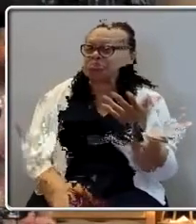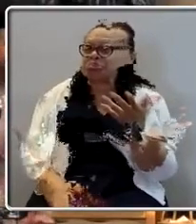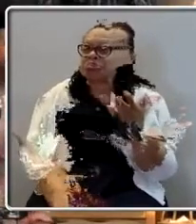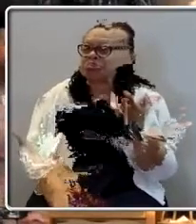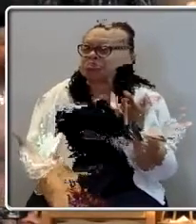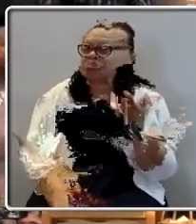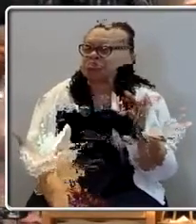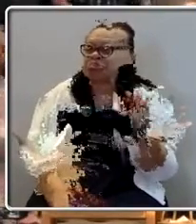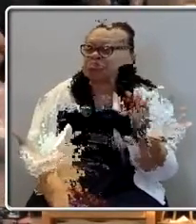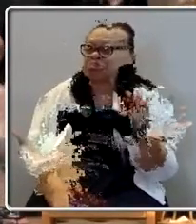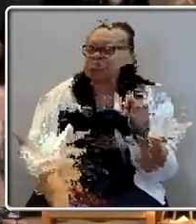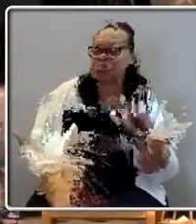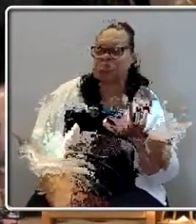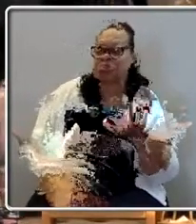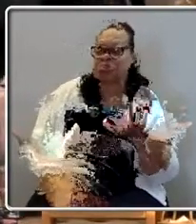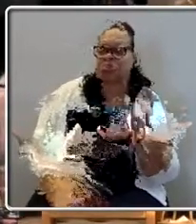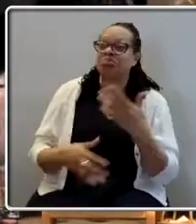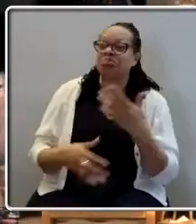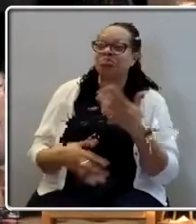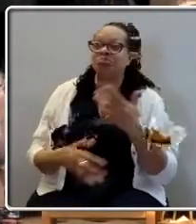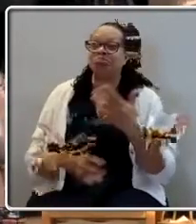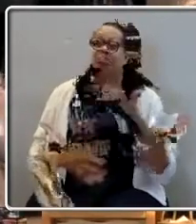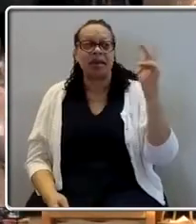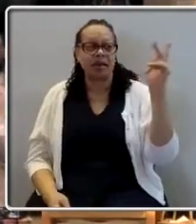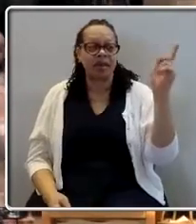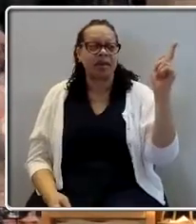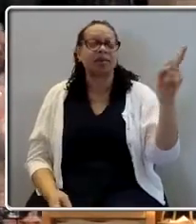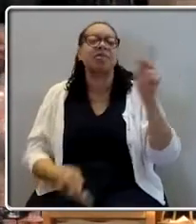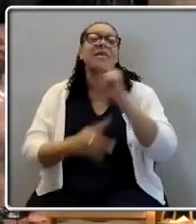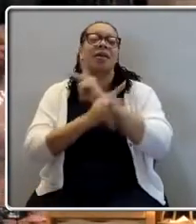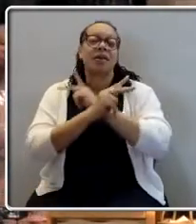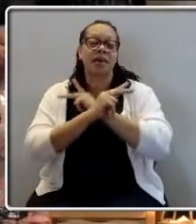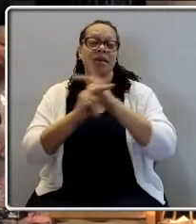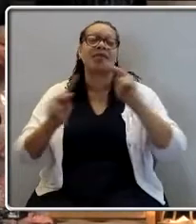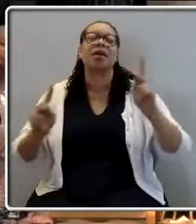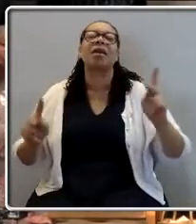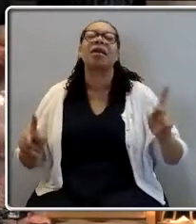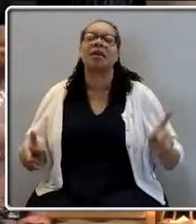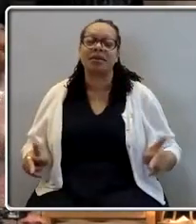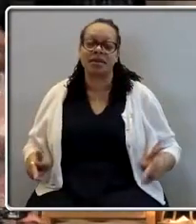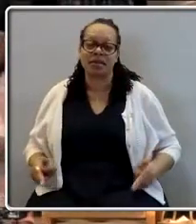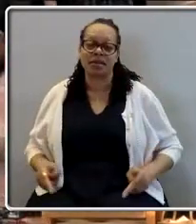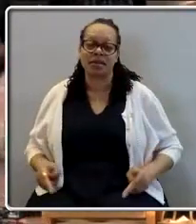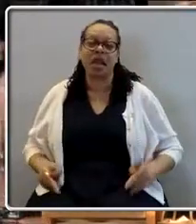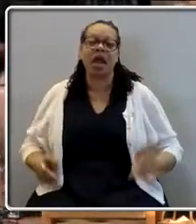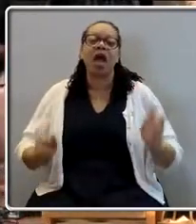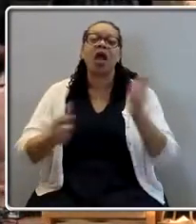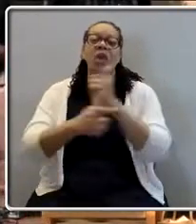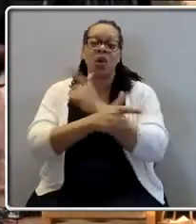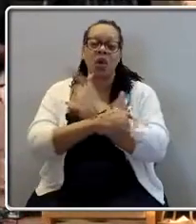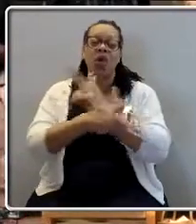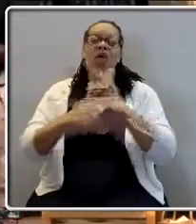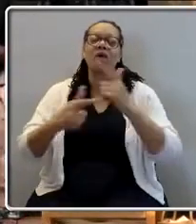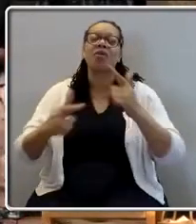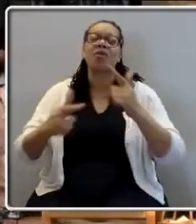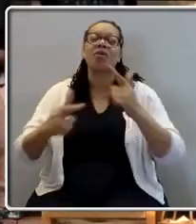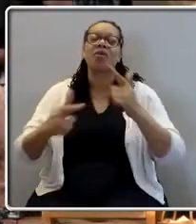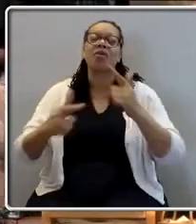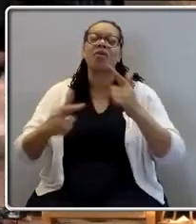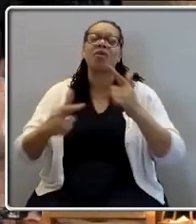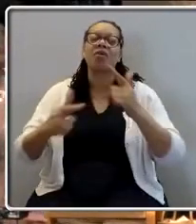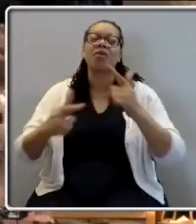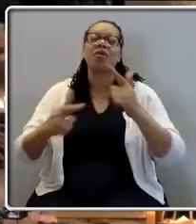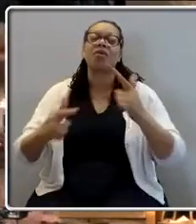He's the King of kings and Lord of lords, and we worship you,